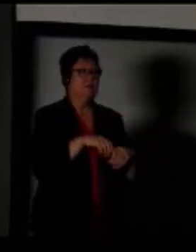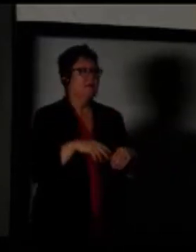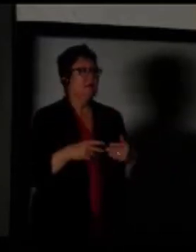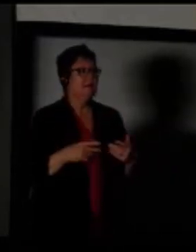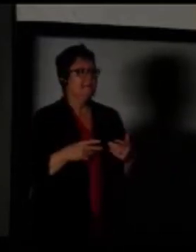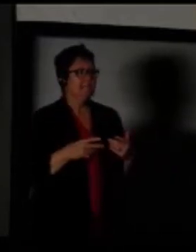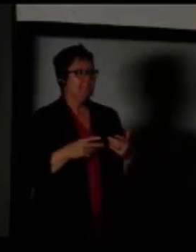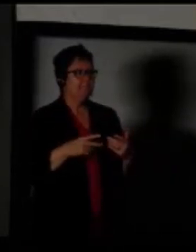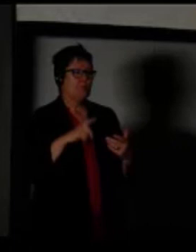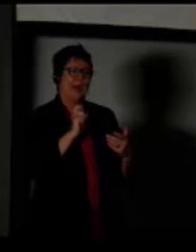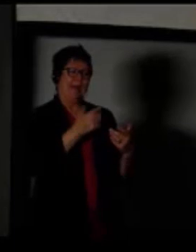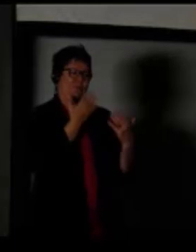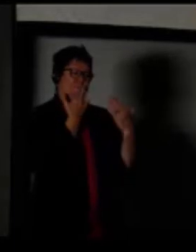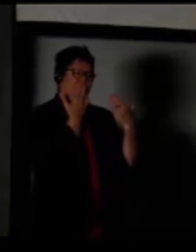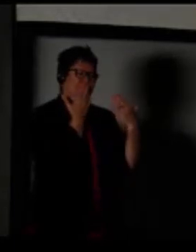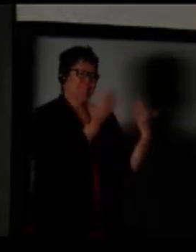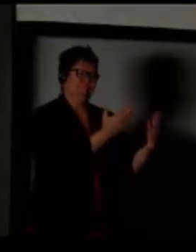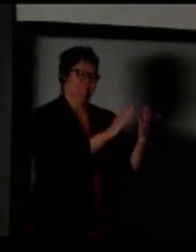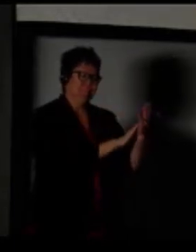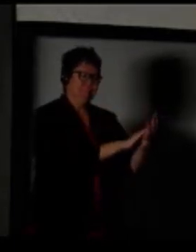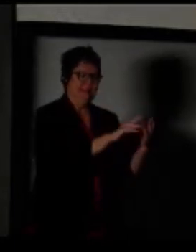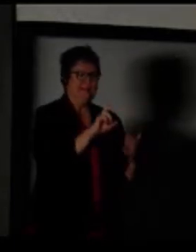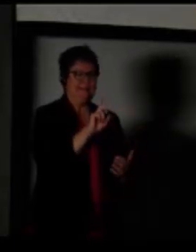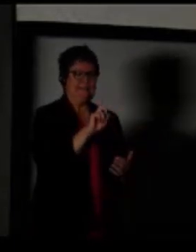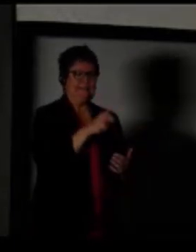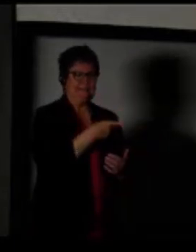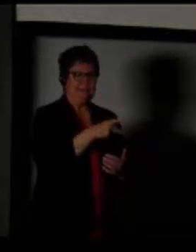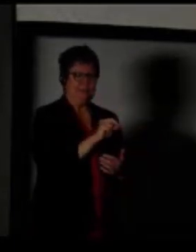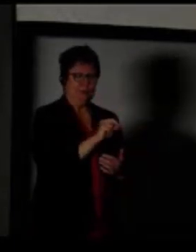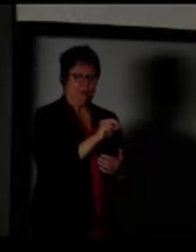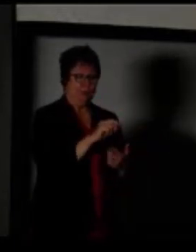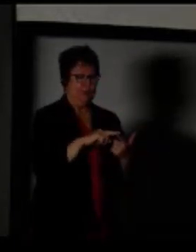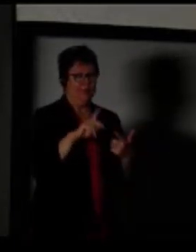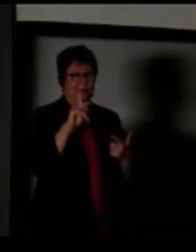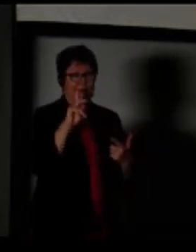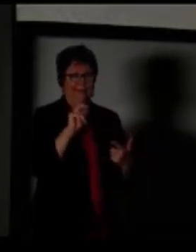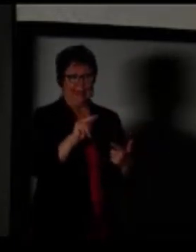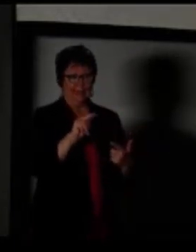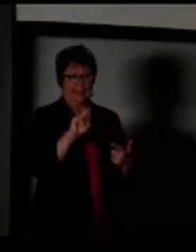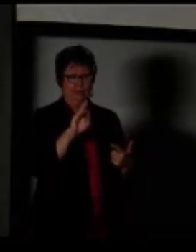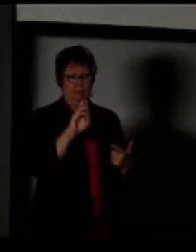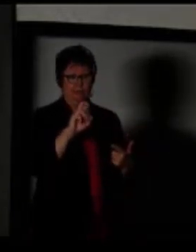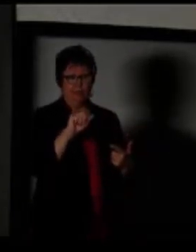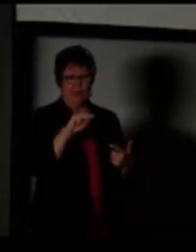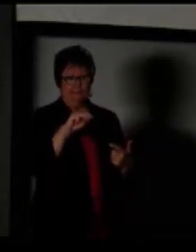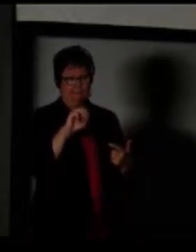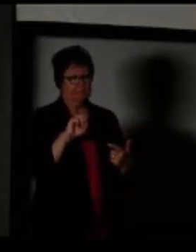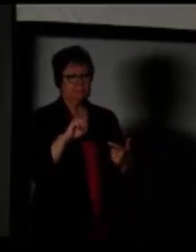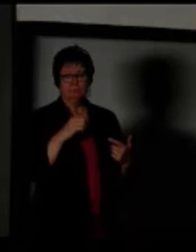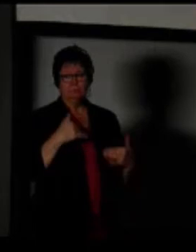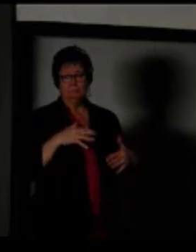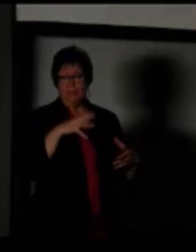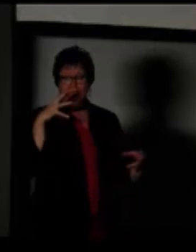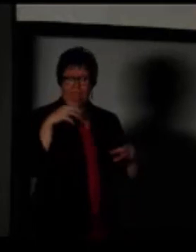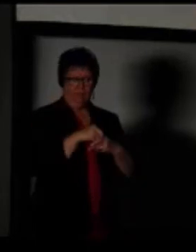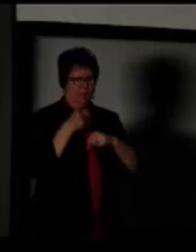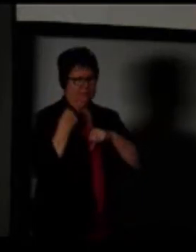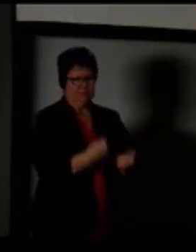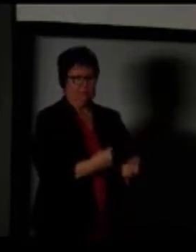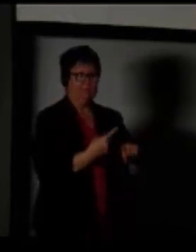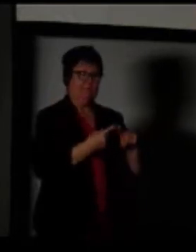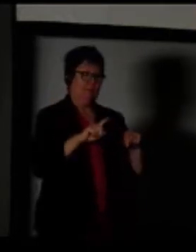have to commend the DPO office, and especially Ken Rame, who was very much a part of it from day one, and